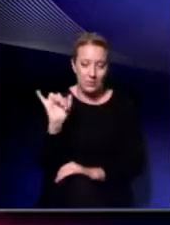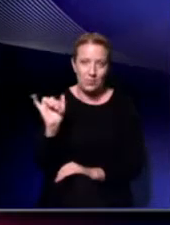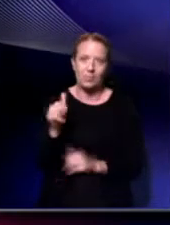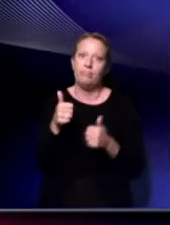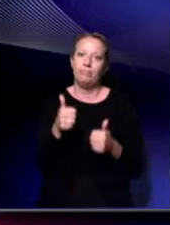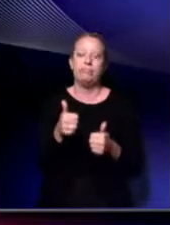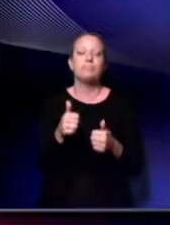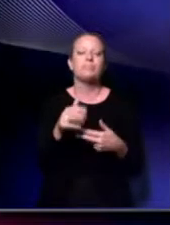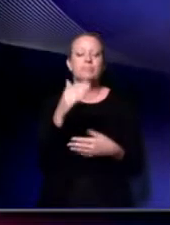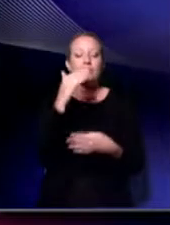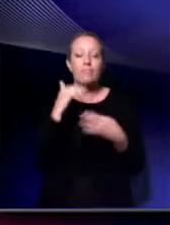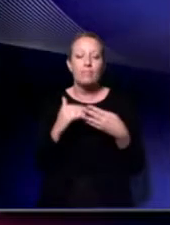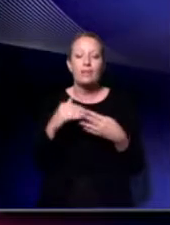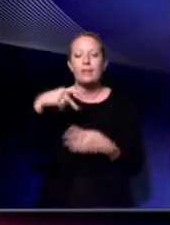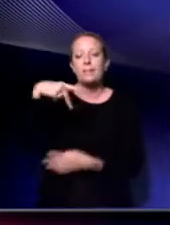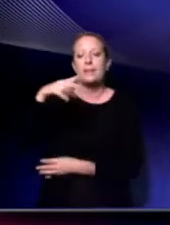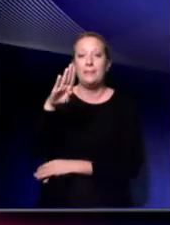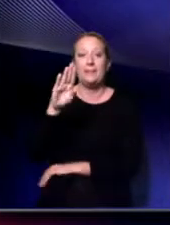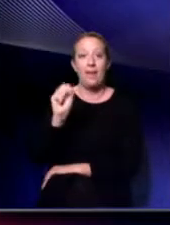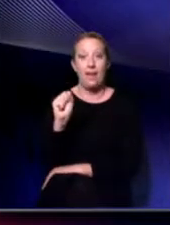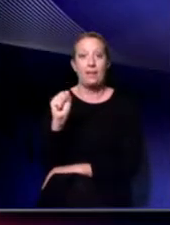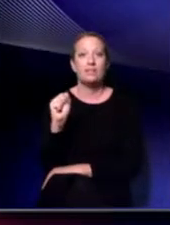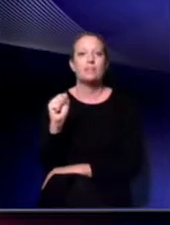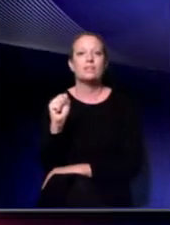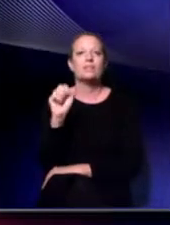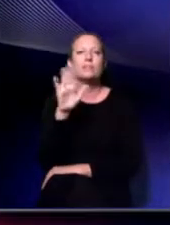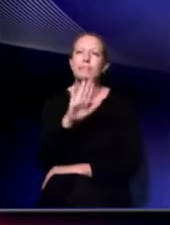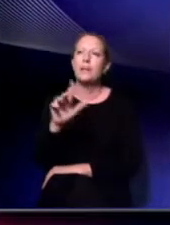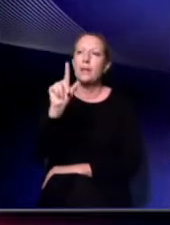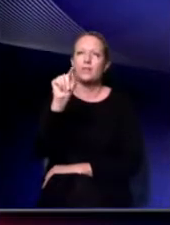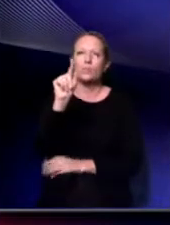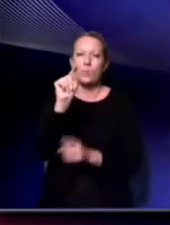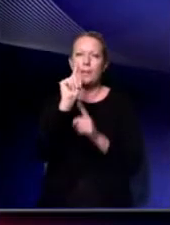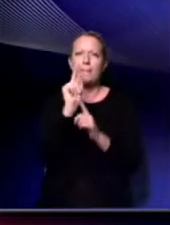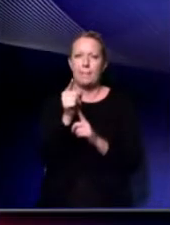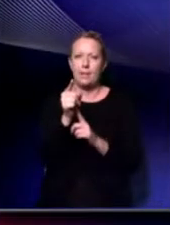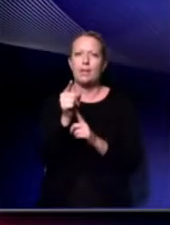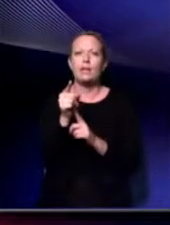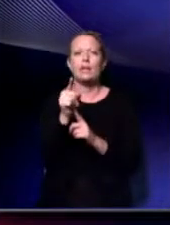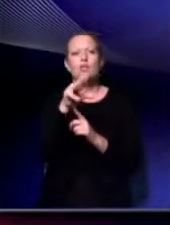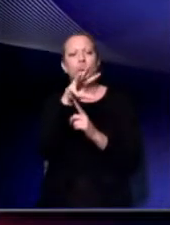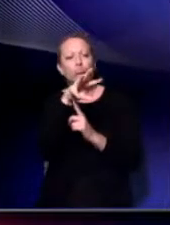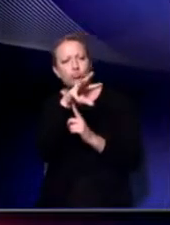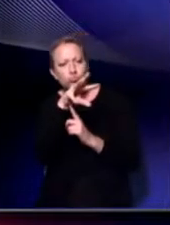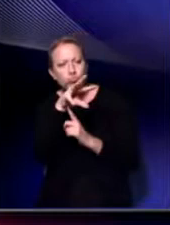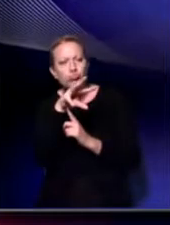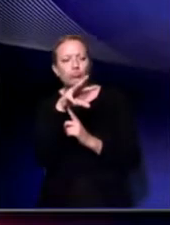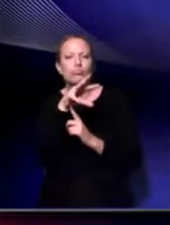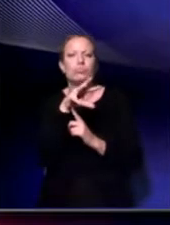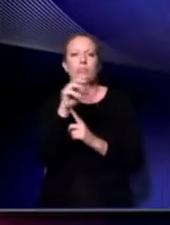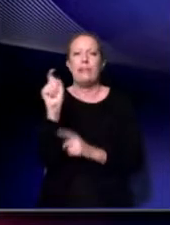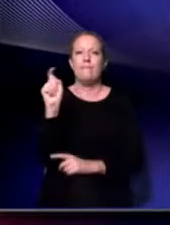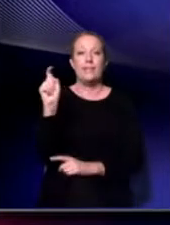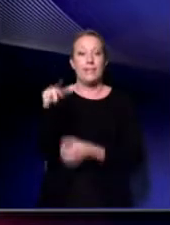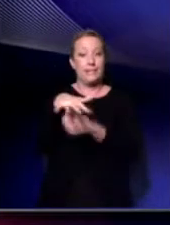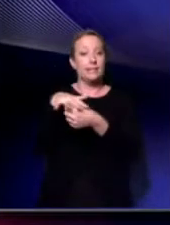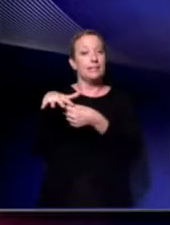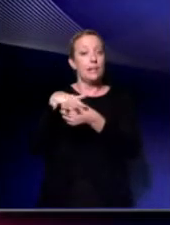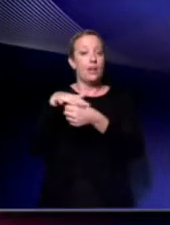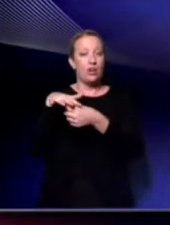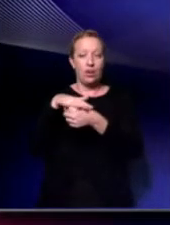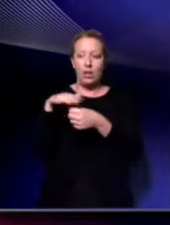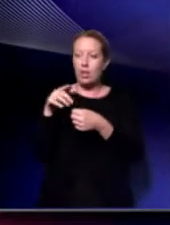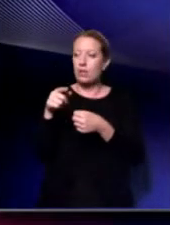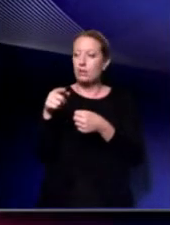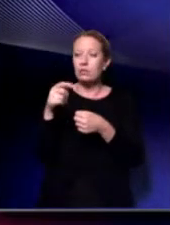coverage by PBS. It was about 20 minutes of coverage that aired in the Phoenix area. If you have, I don't